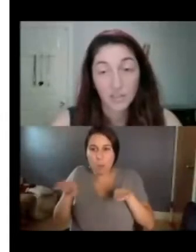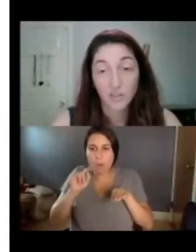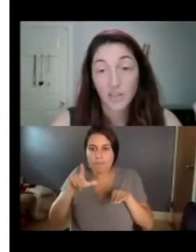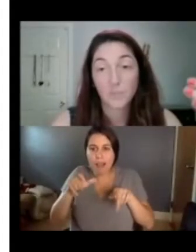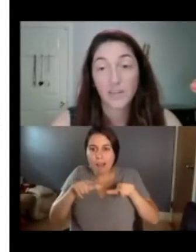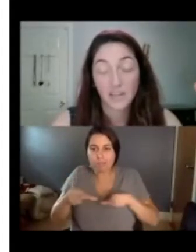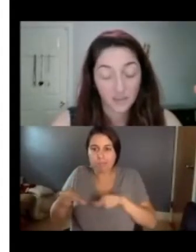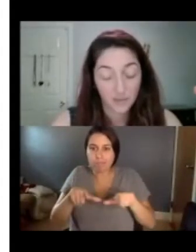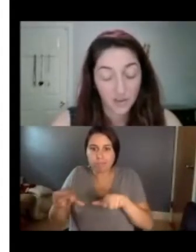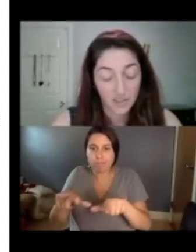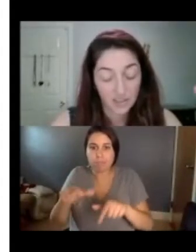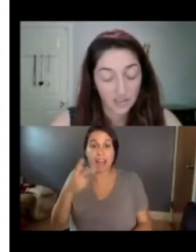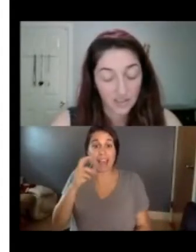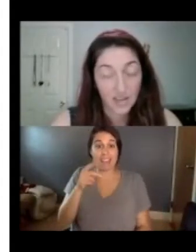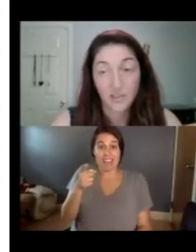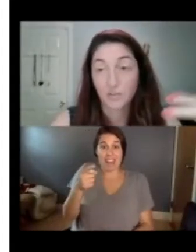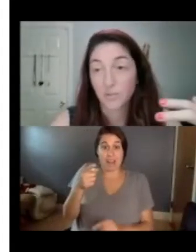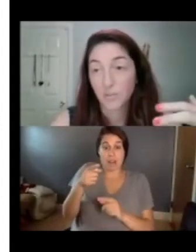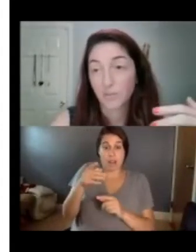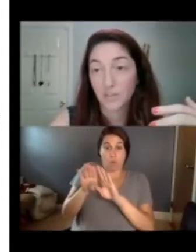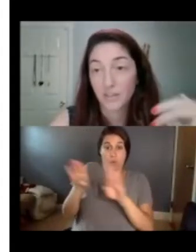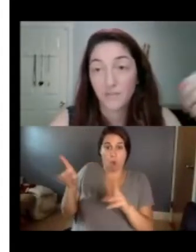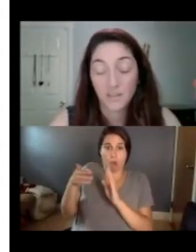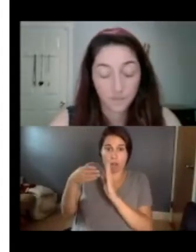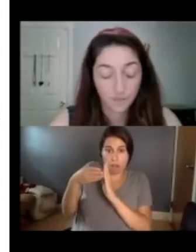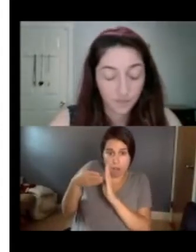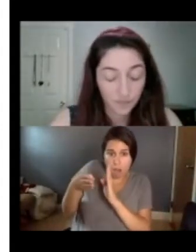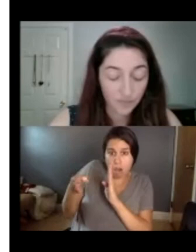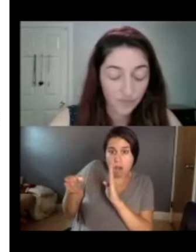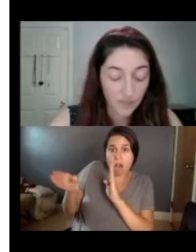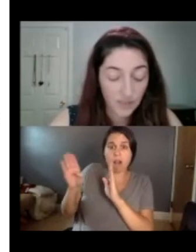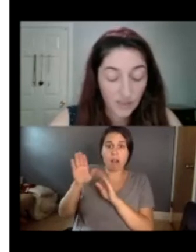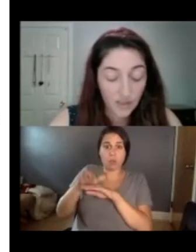that was slowly opening as if it was haunted. And the dreamer was frozen in fear.